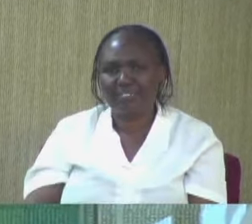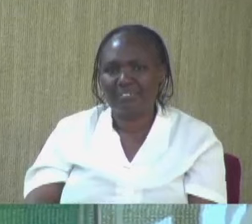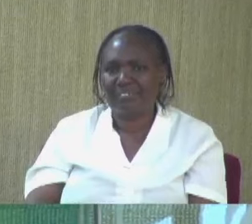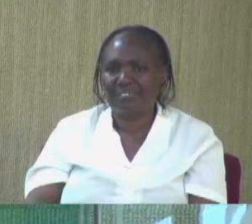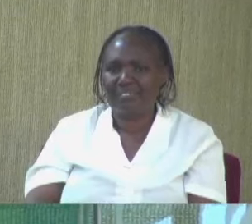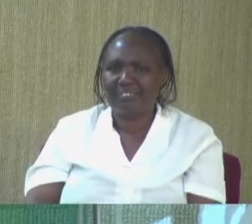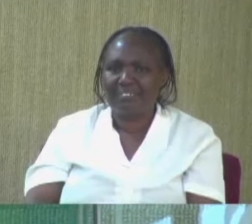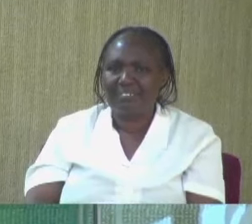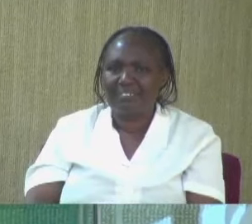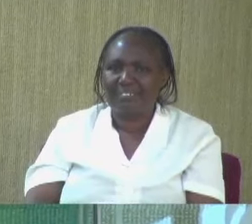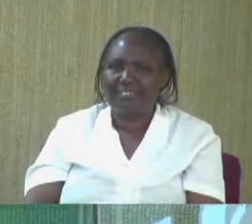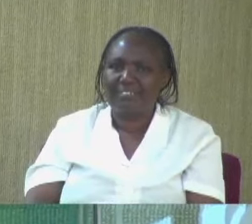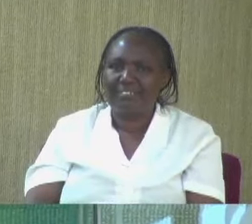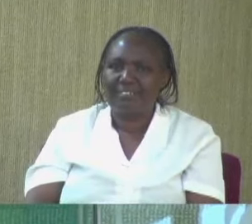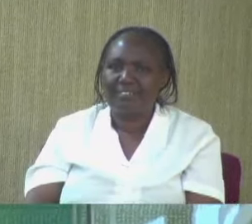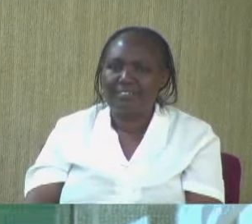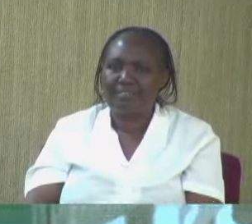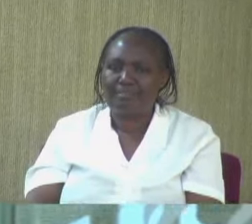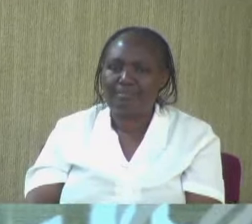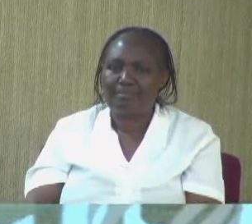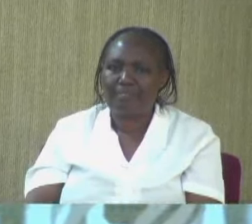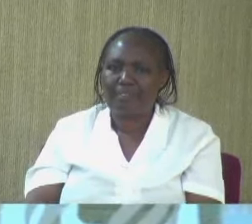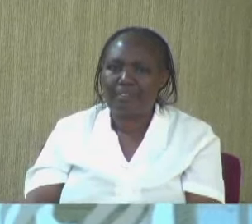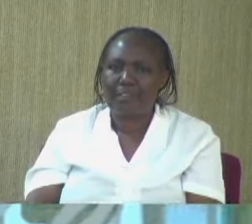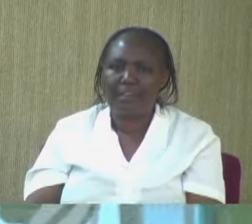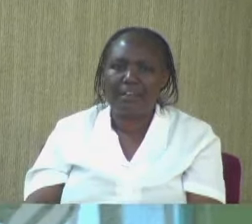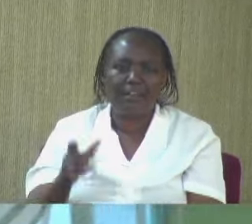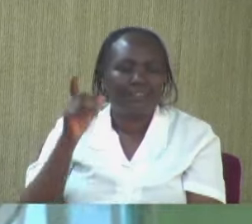write. And now listen to what she says.